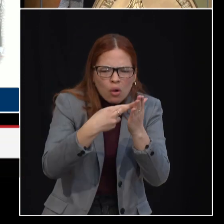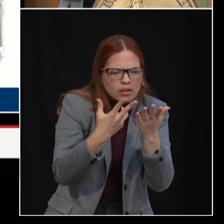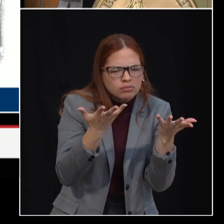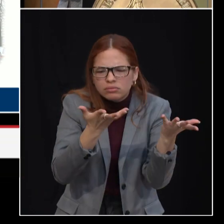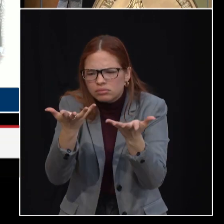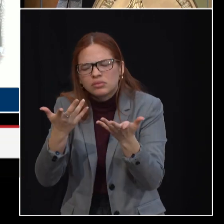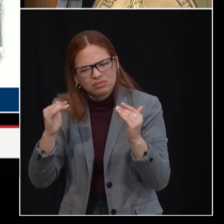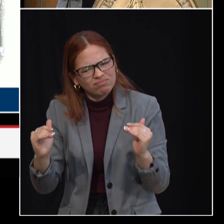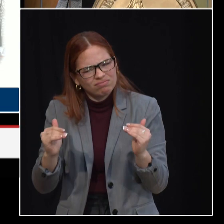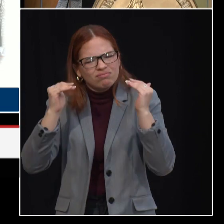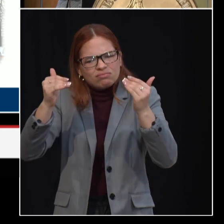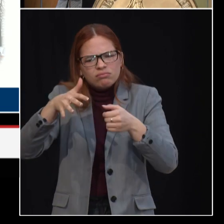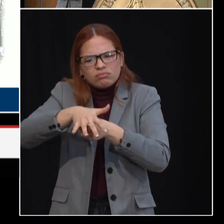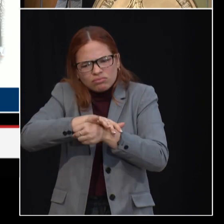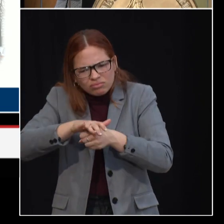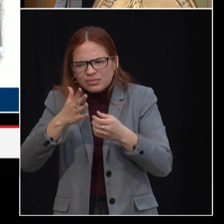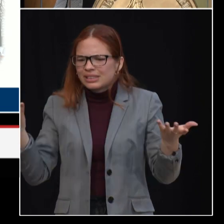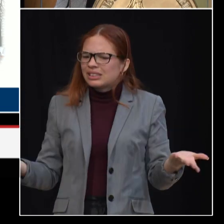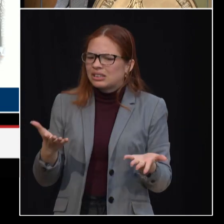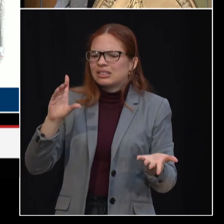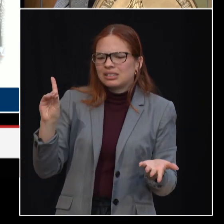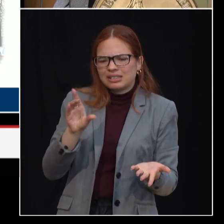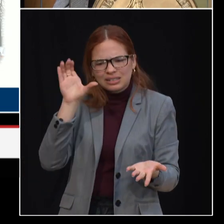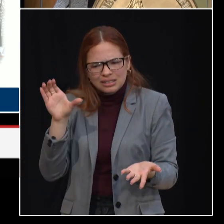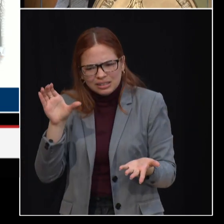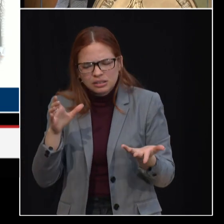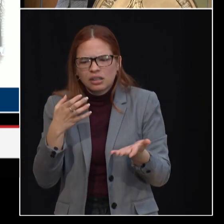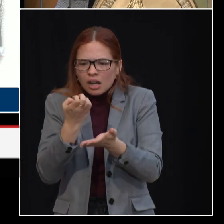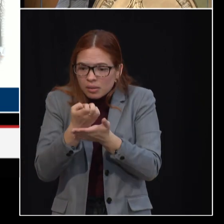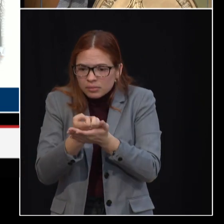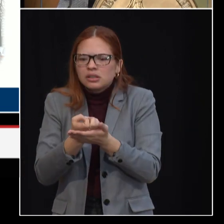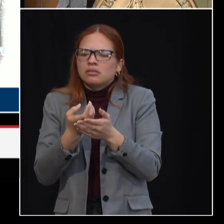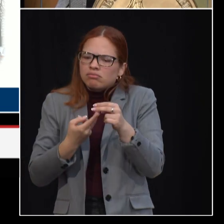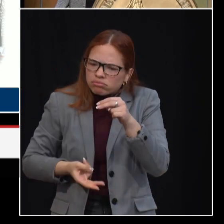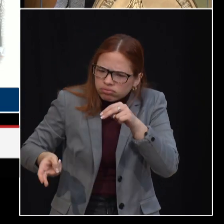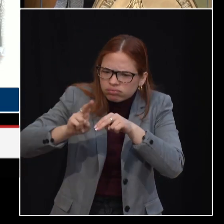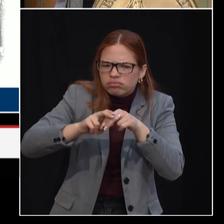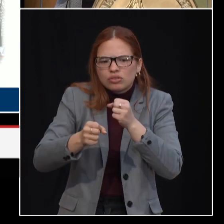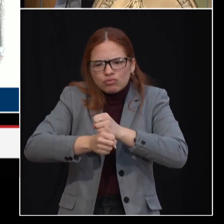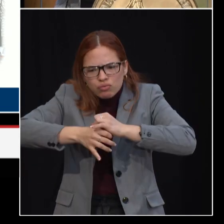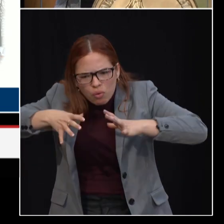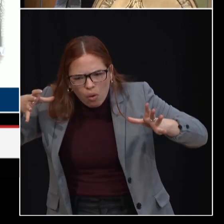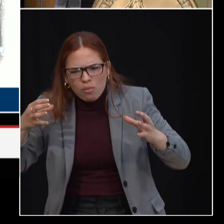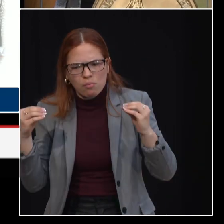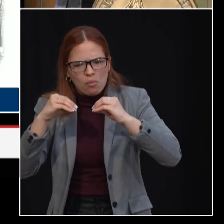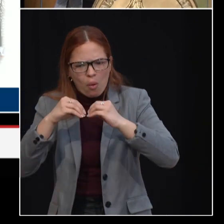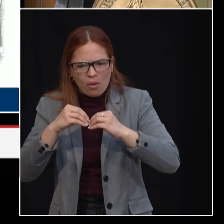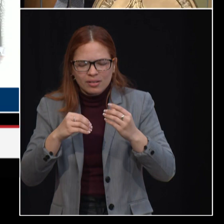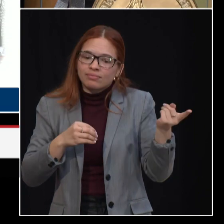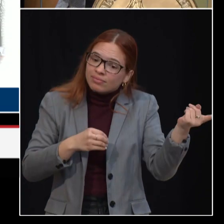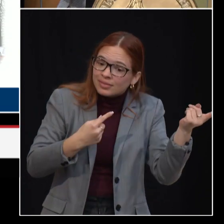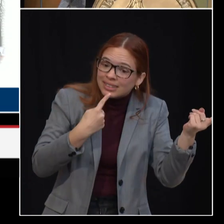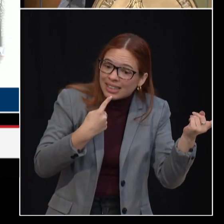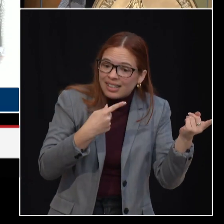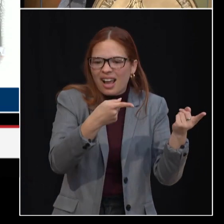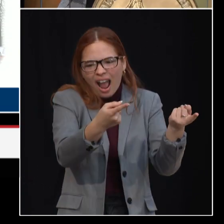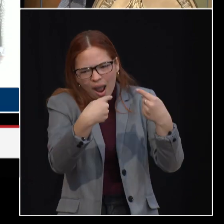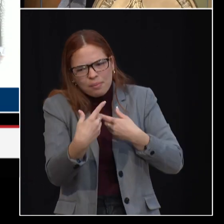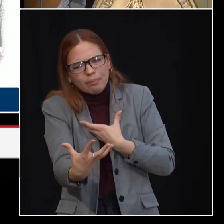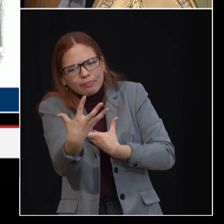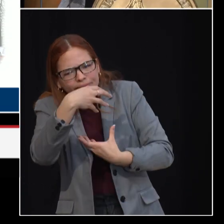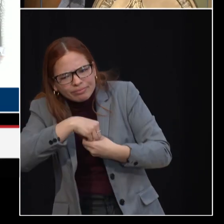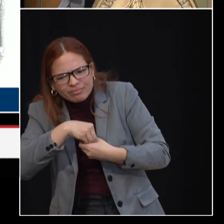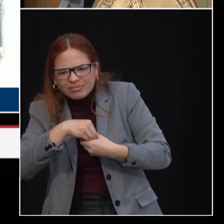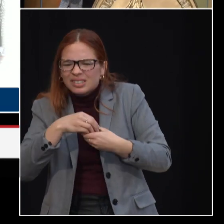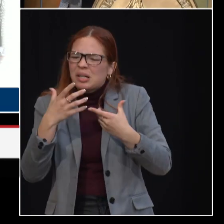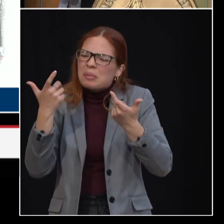and fuel the downtown DC economy. So Mayor Bowser, as you say, come be a part of something big.